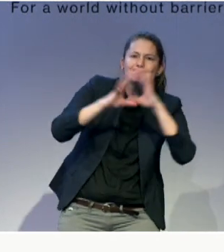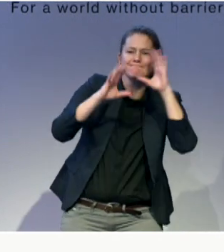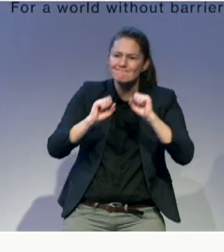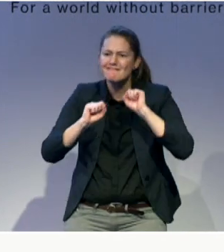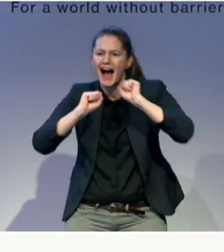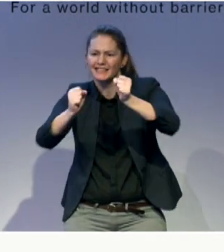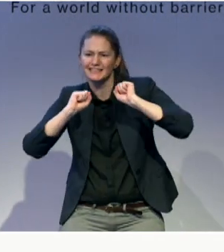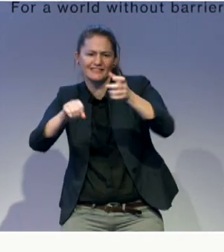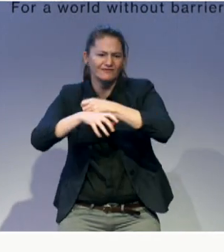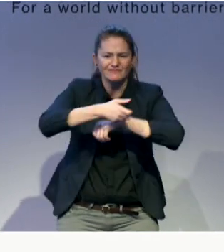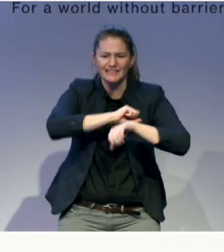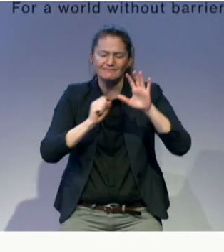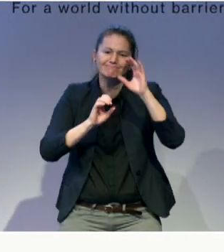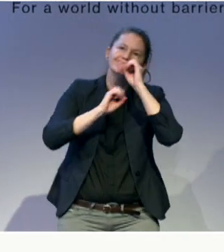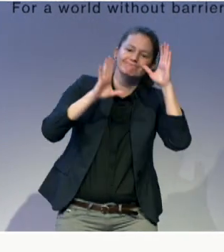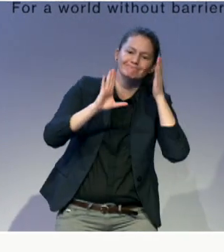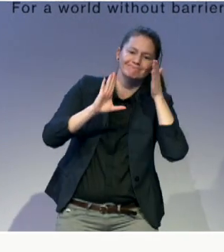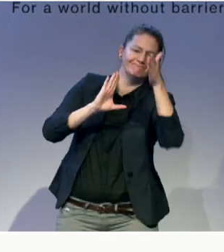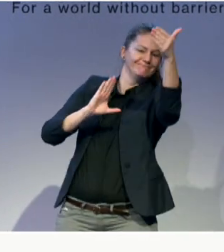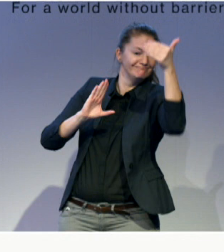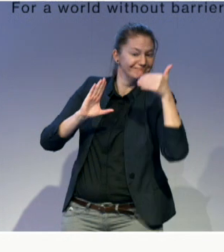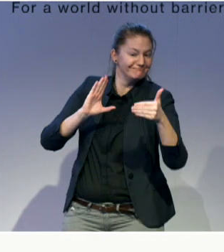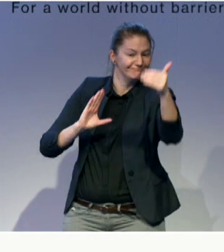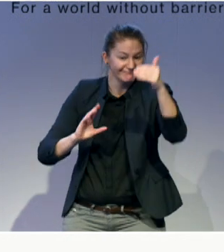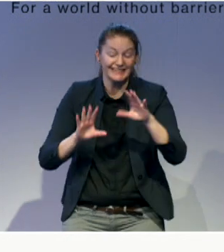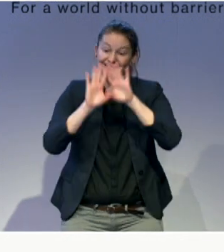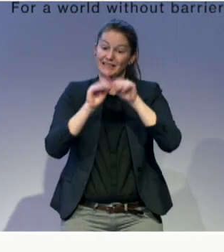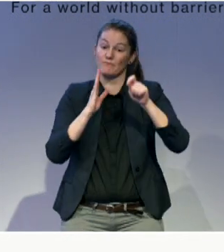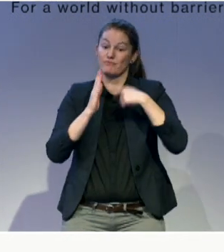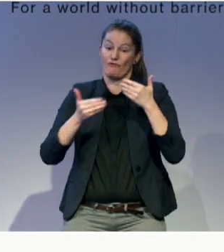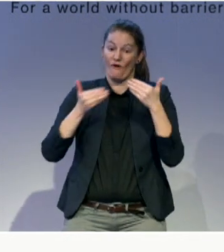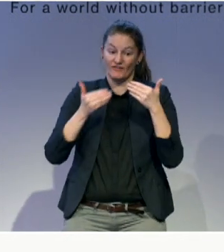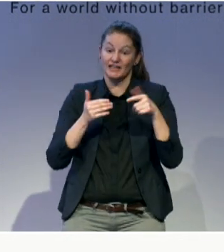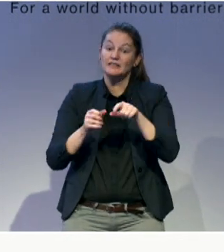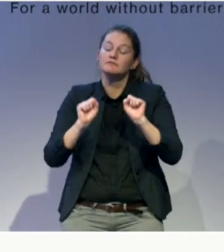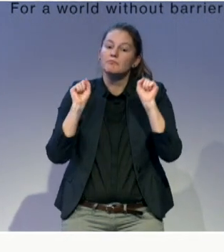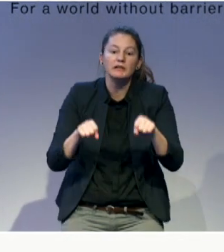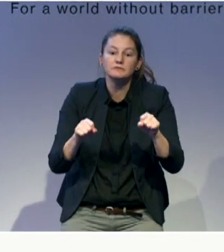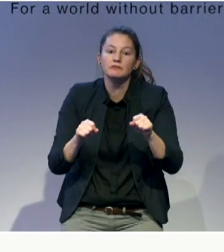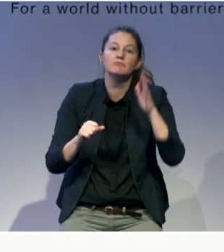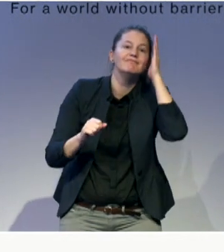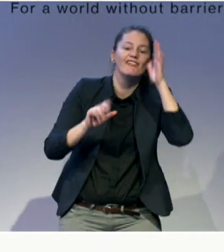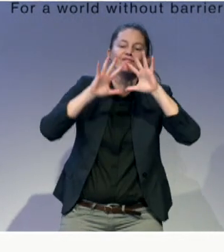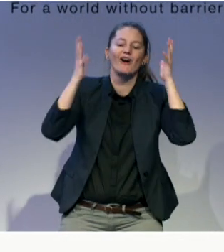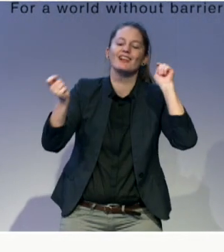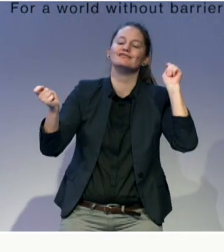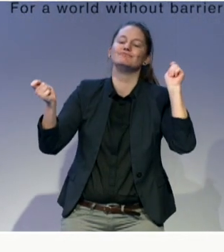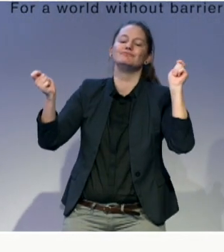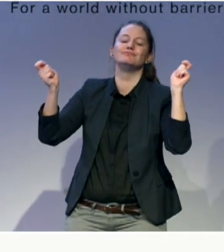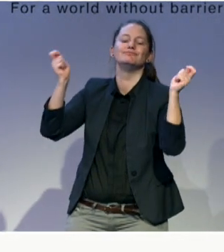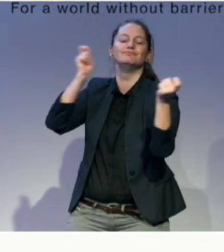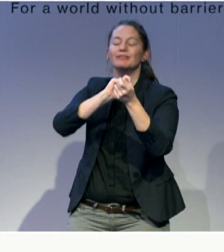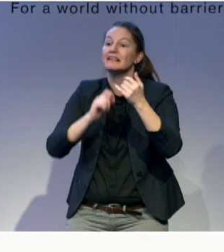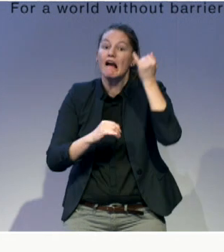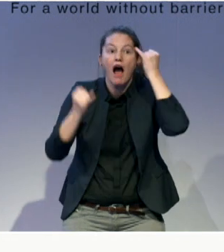to fight to change the world through innovations, break down existing barriers,